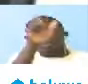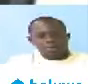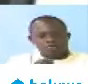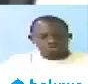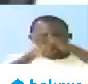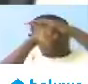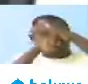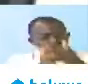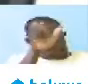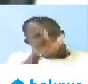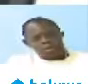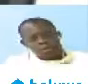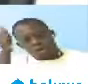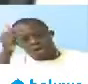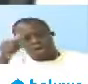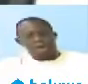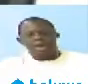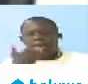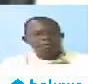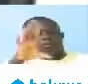drum.